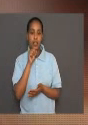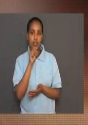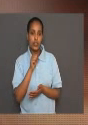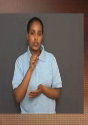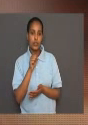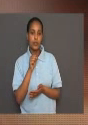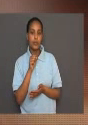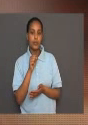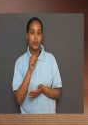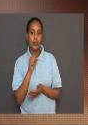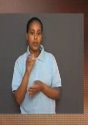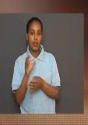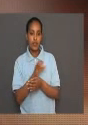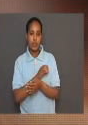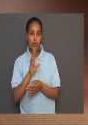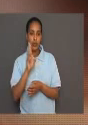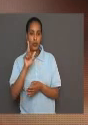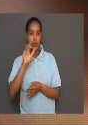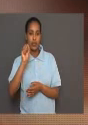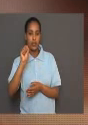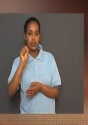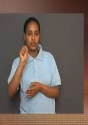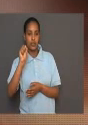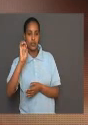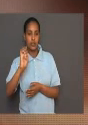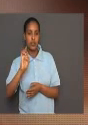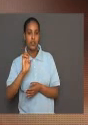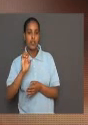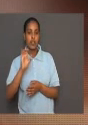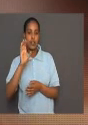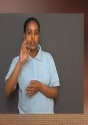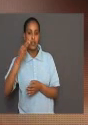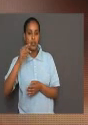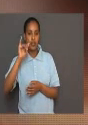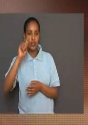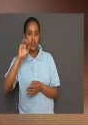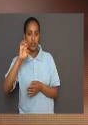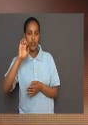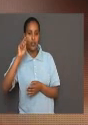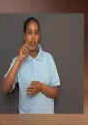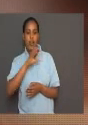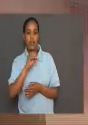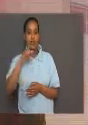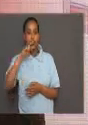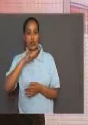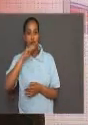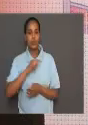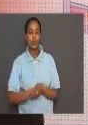starch, cellulose, chitin, and glucose.